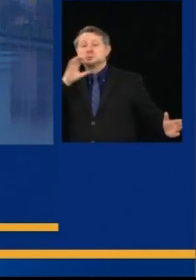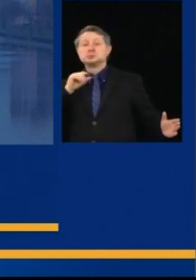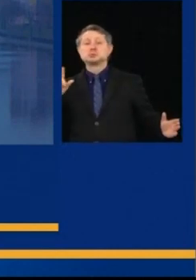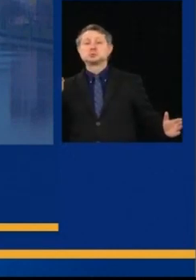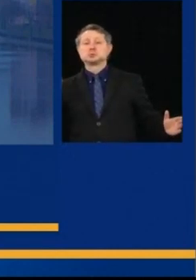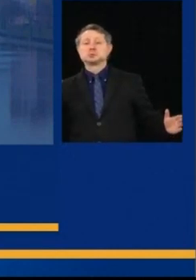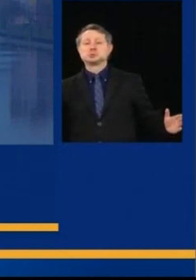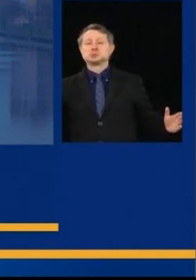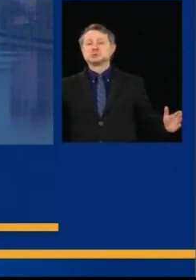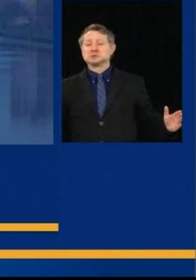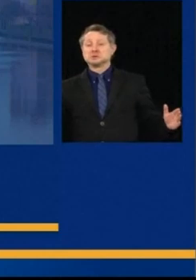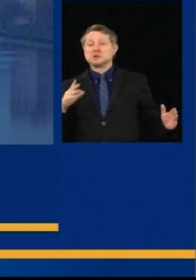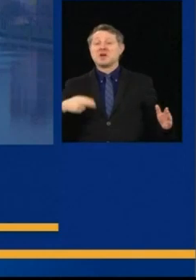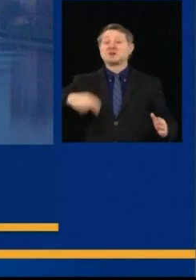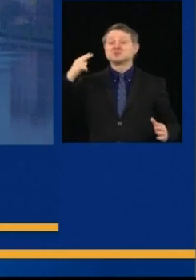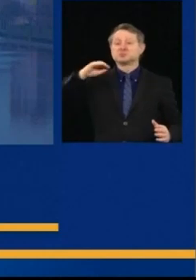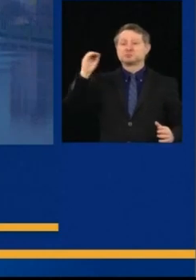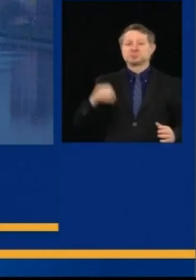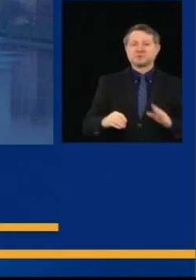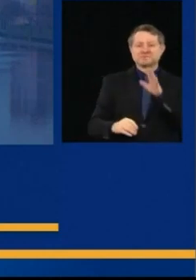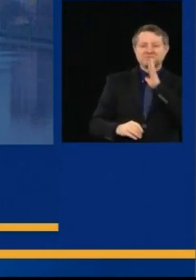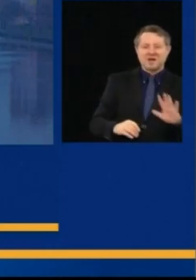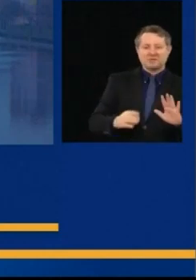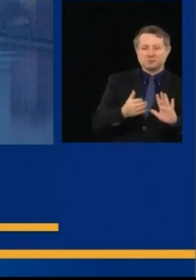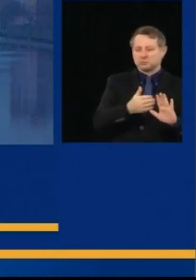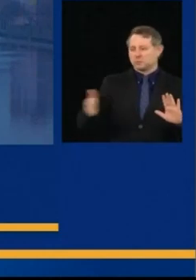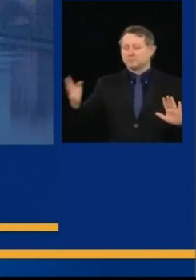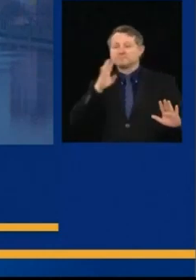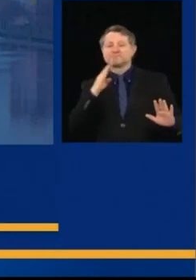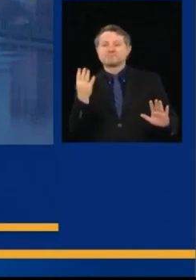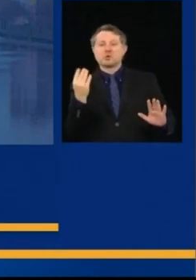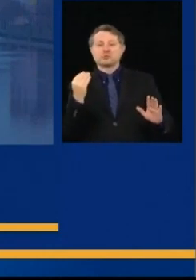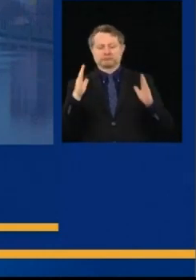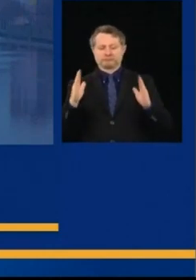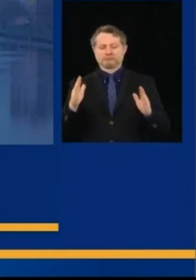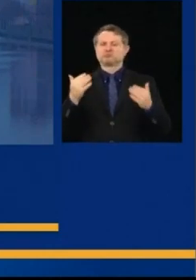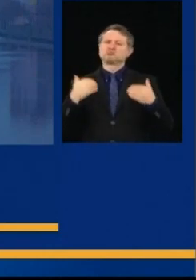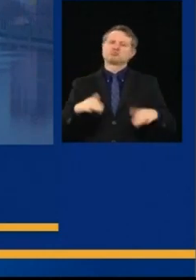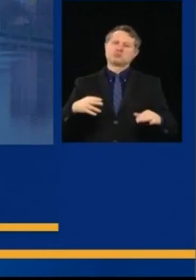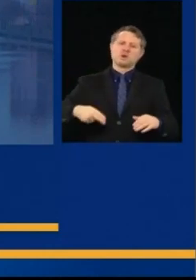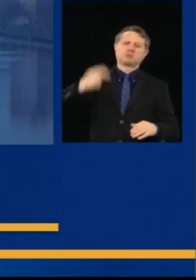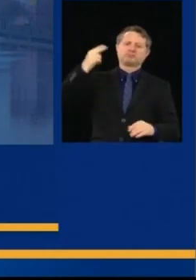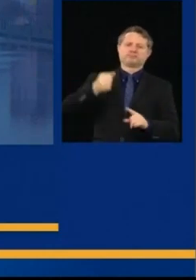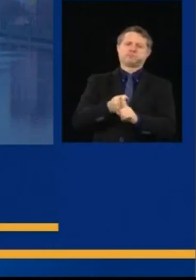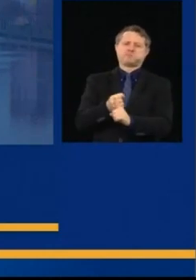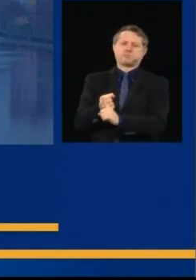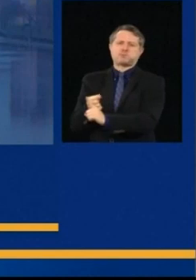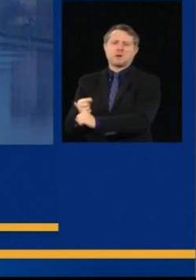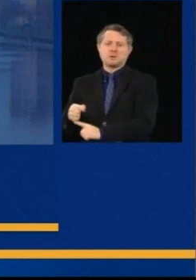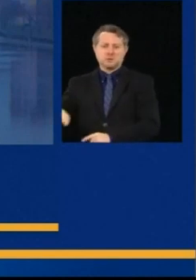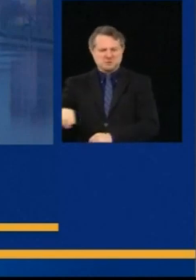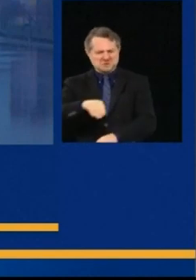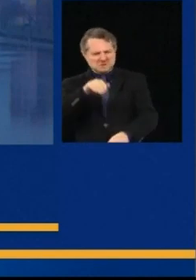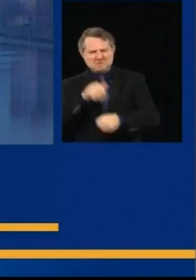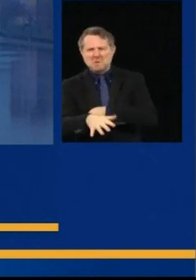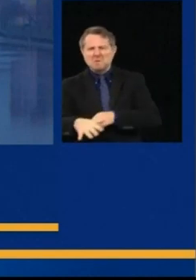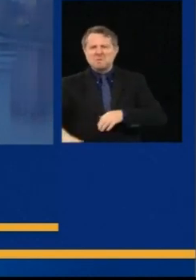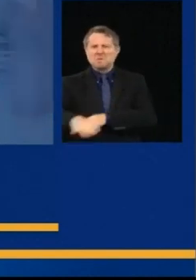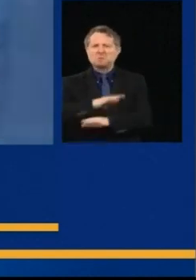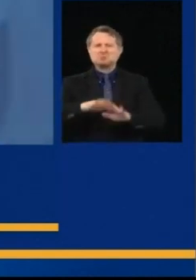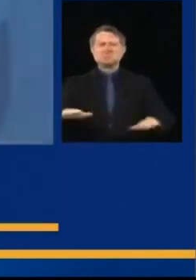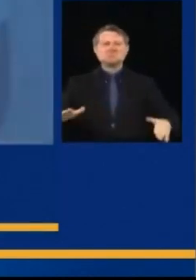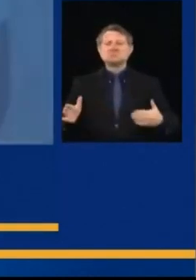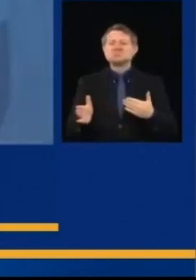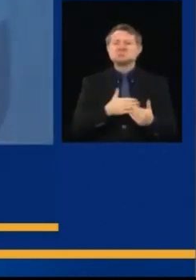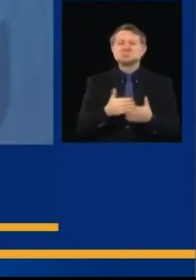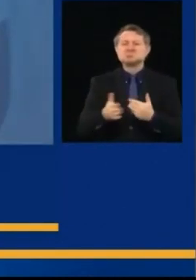majority between 5 years old and 14 years old. It affects children of all races.